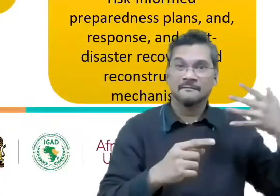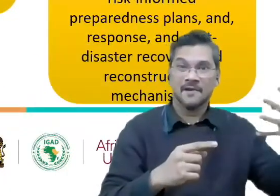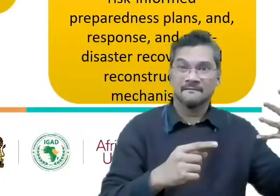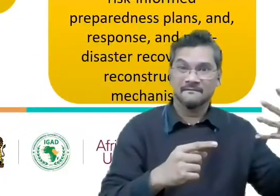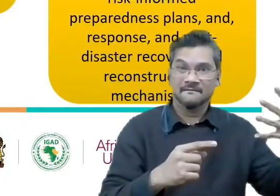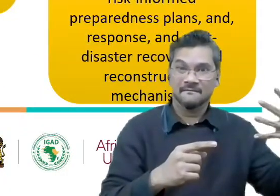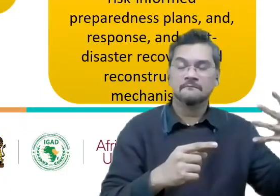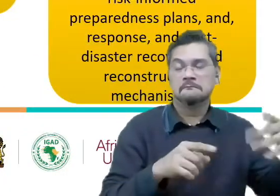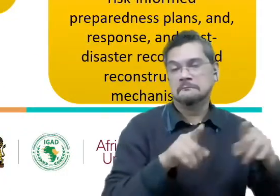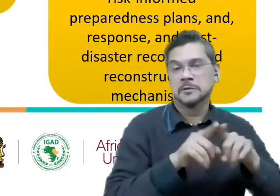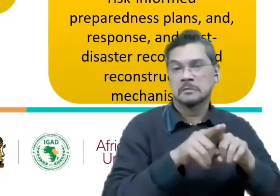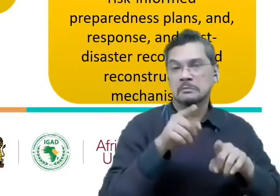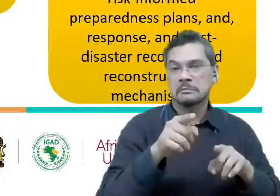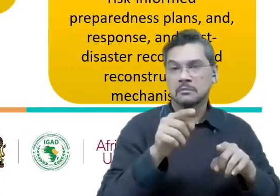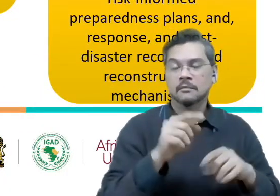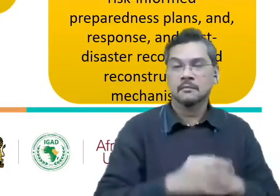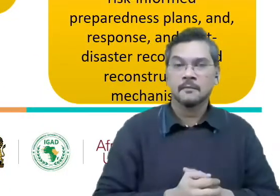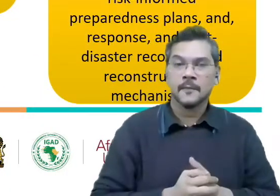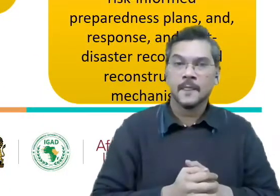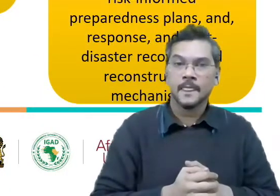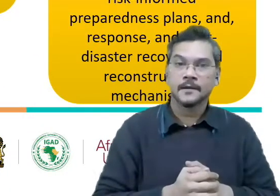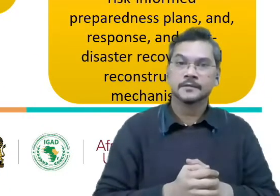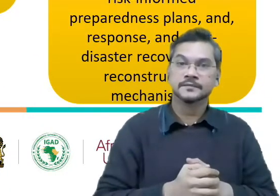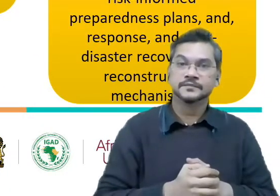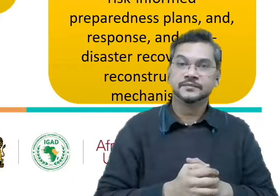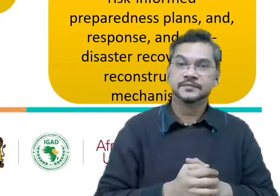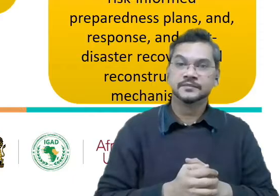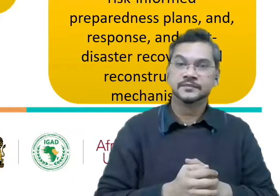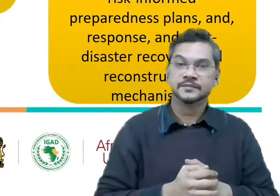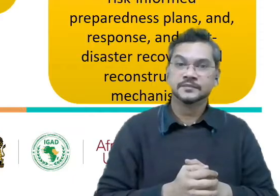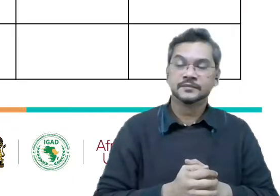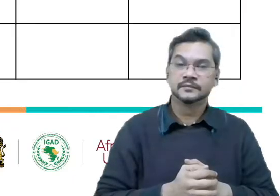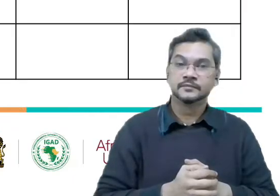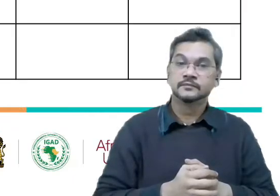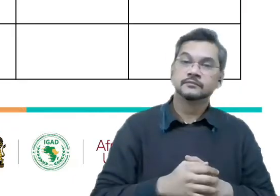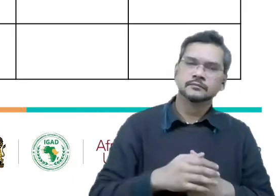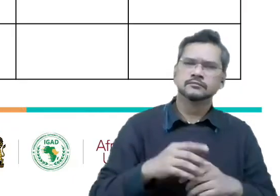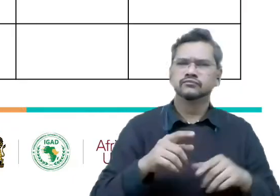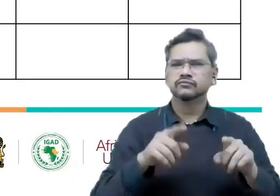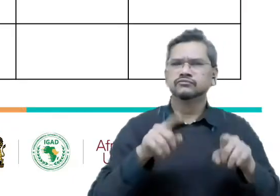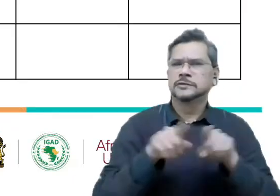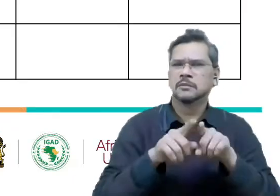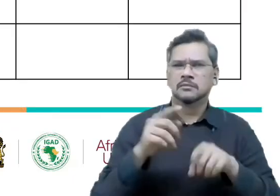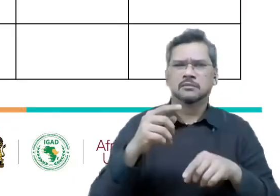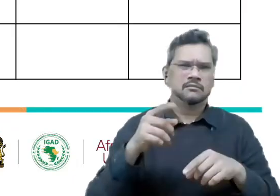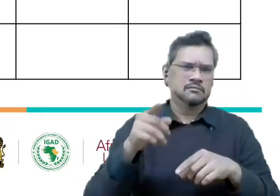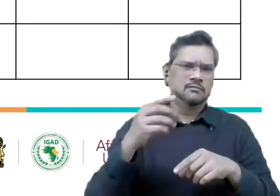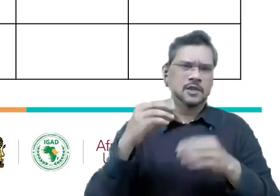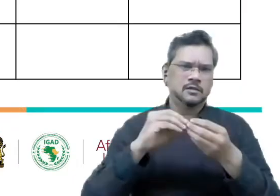So then the same with priority number 4. But let me just go to the content of this